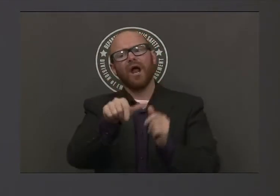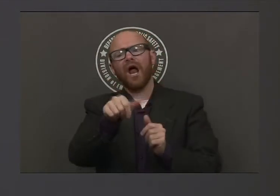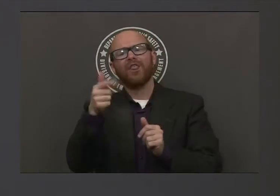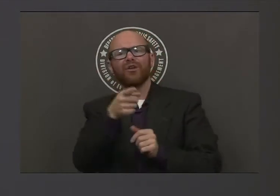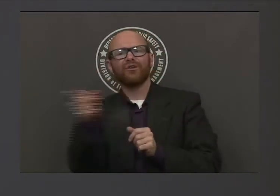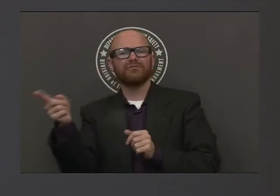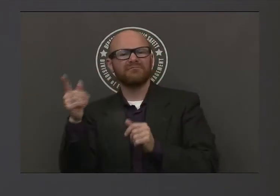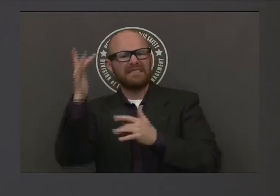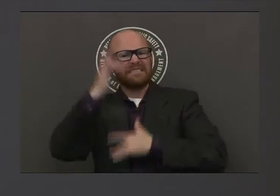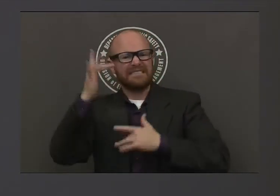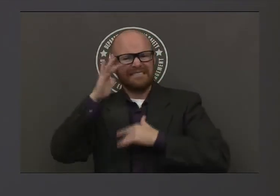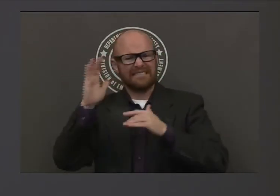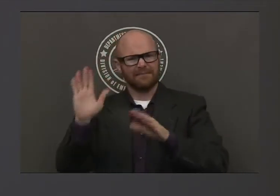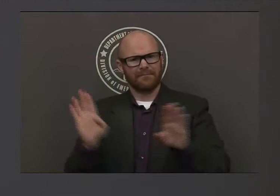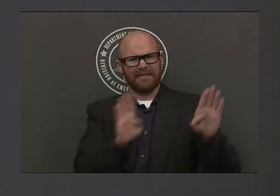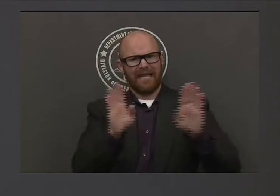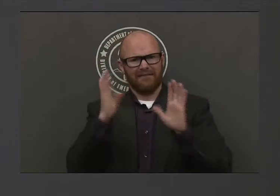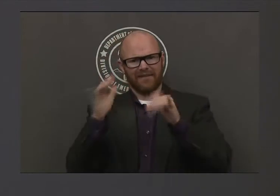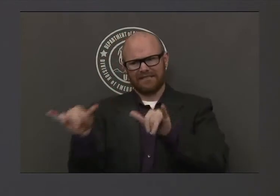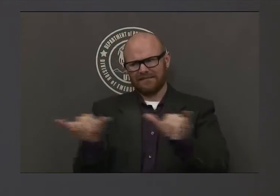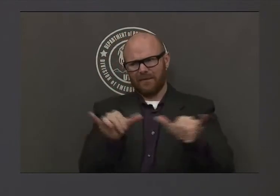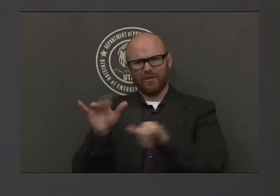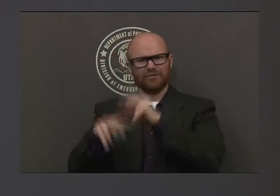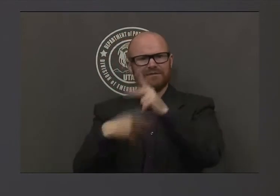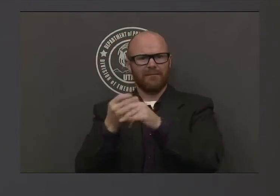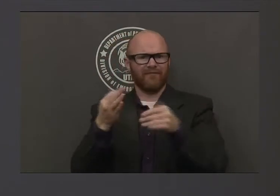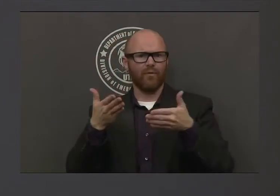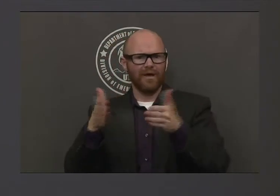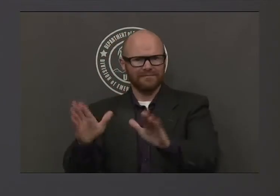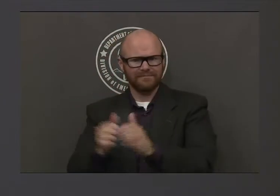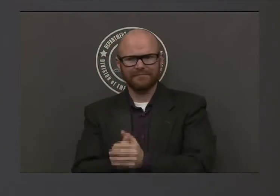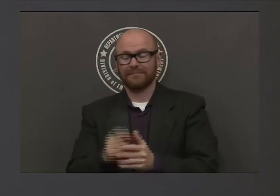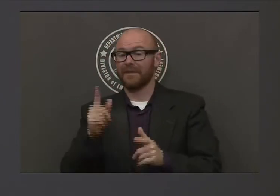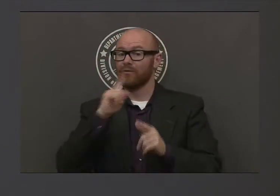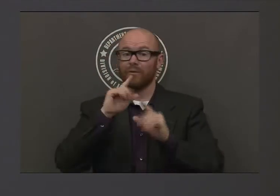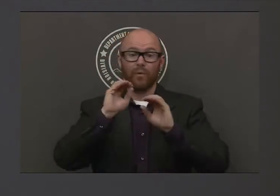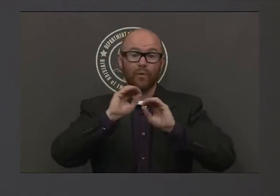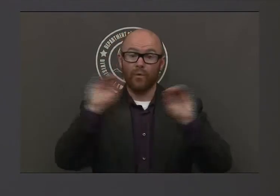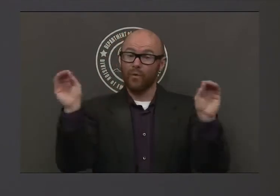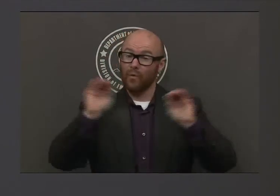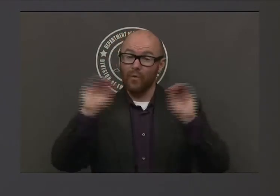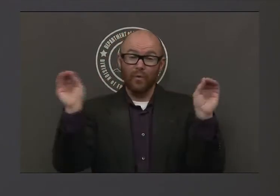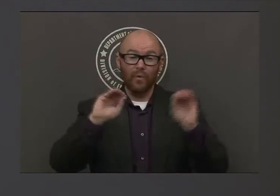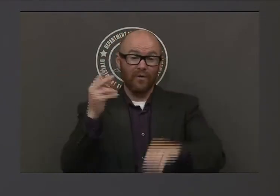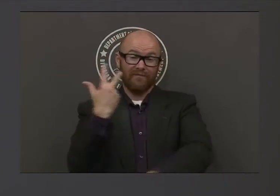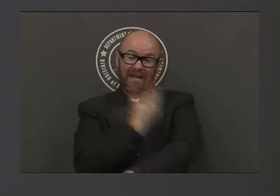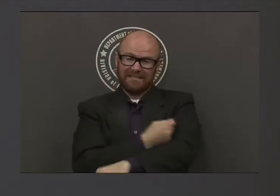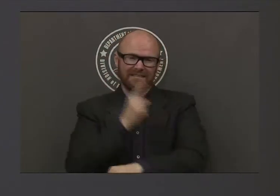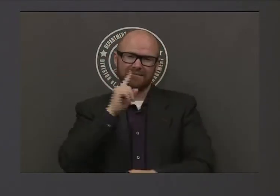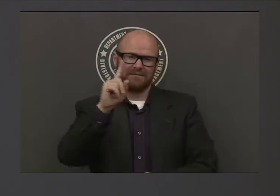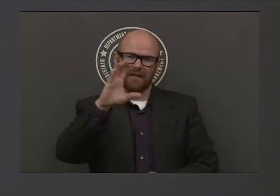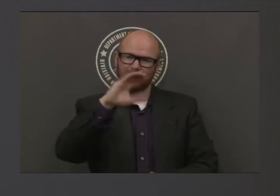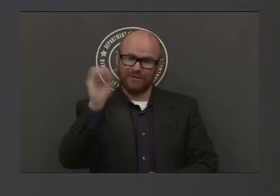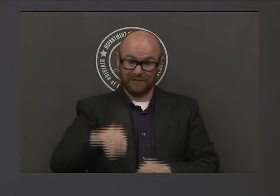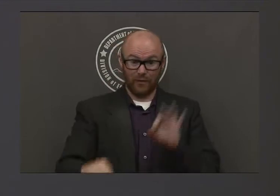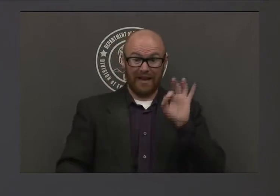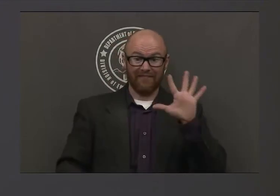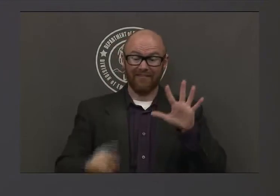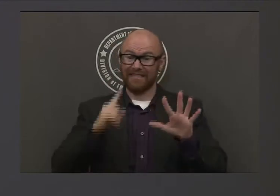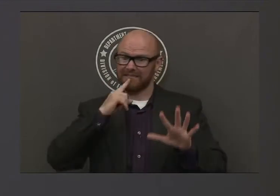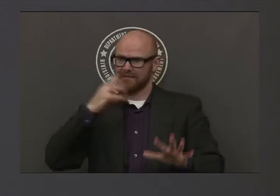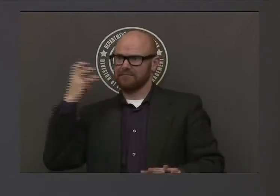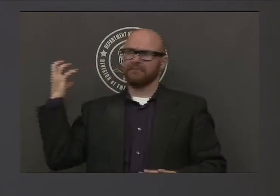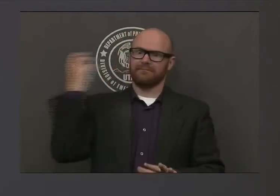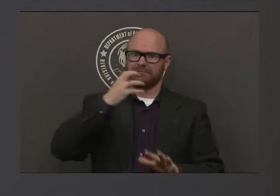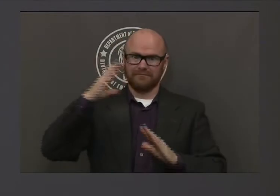similar way. So we're able to determine that. And again, no vaccine out there is 100%. So those kind of ranges are always built into